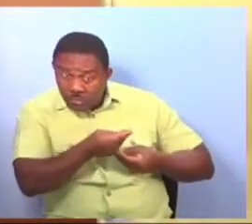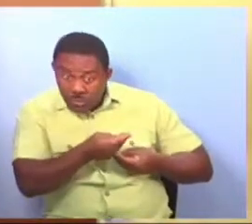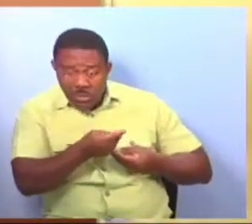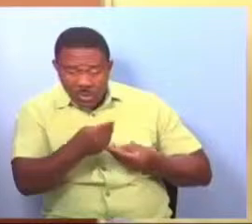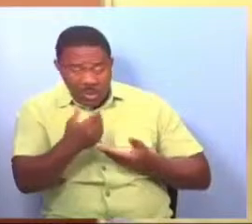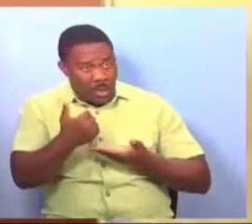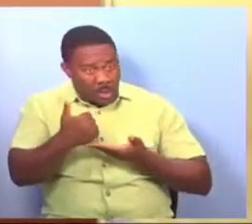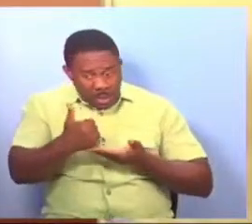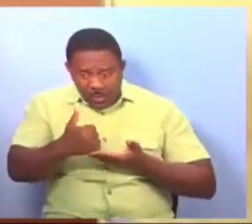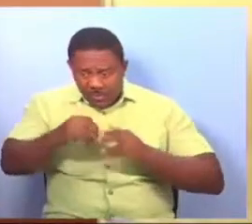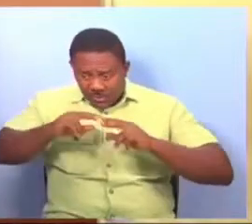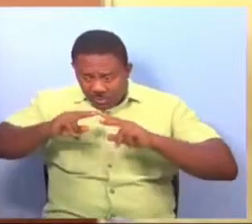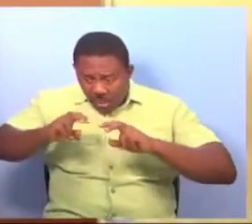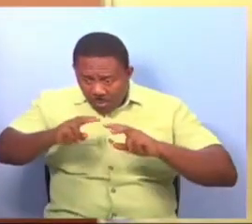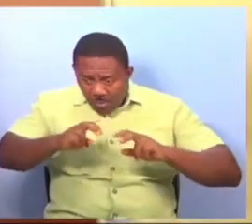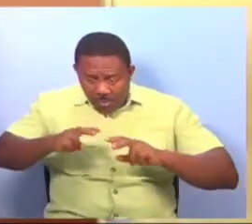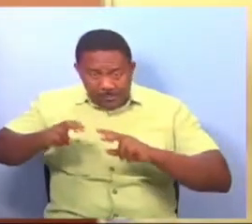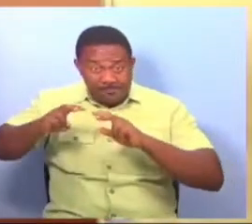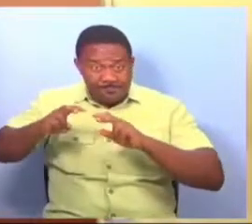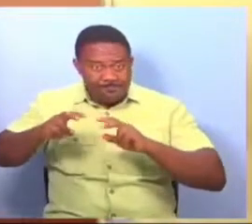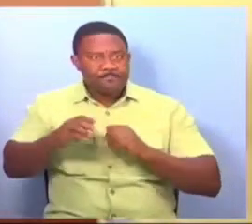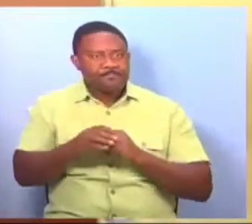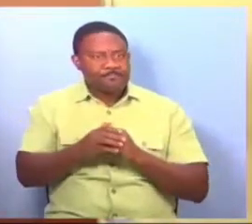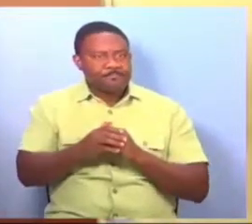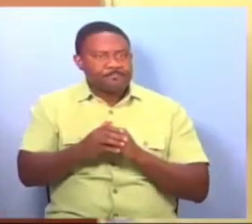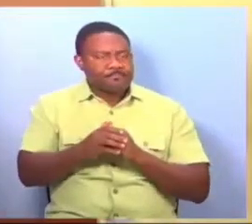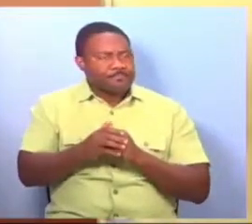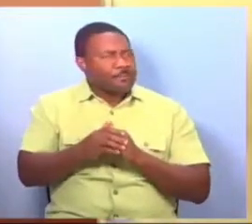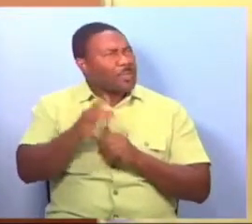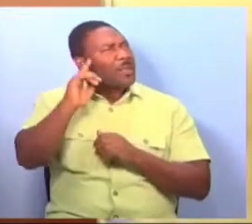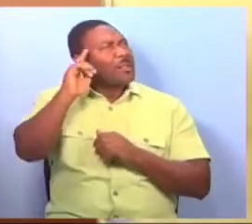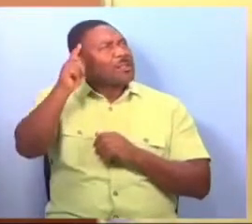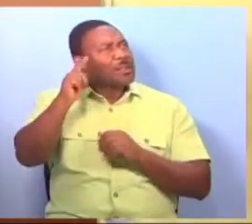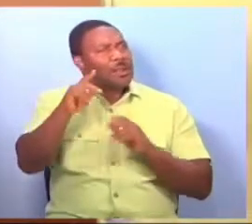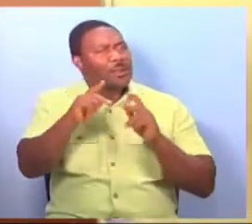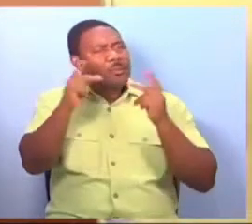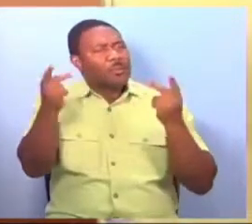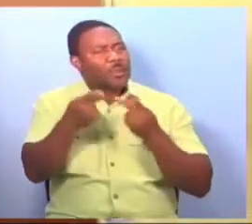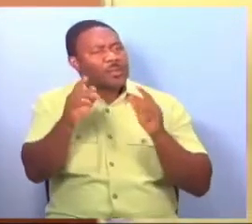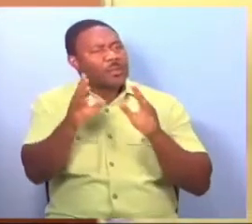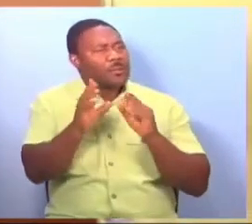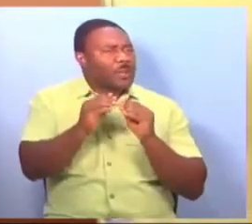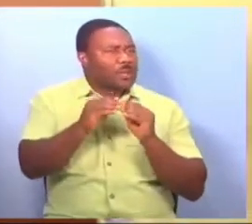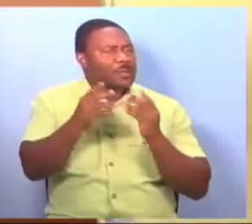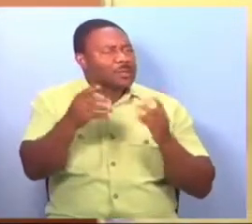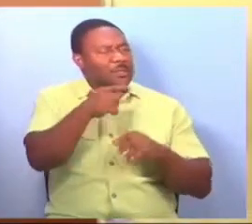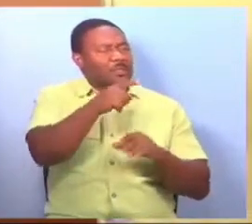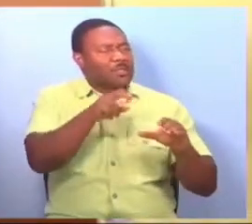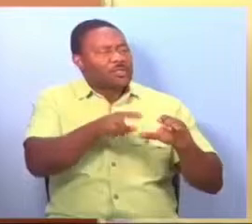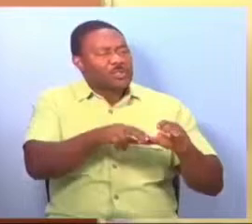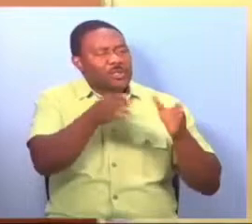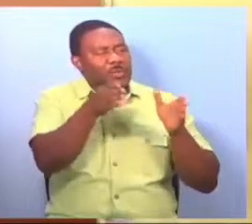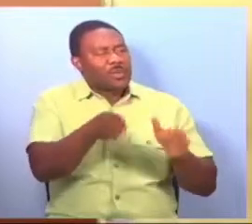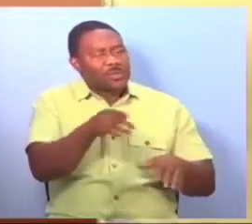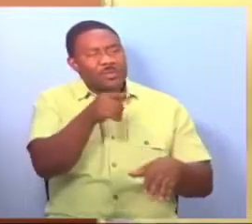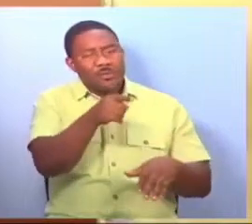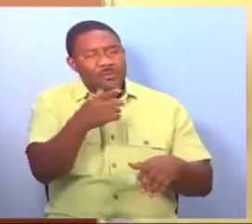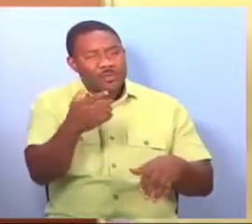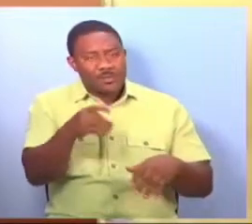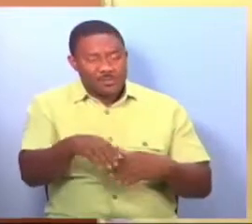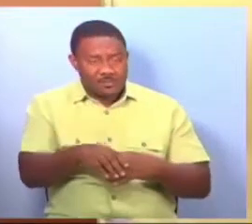work. It was later at a party meeting when I met him. He was then the chair